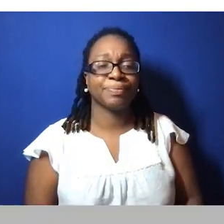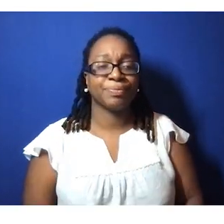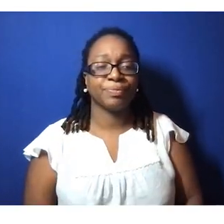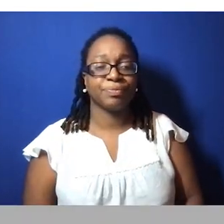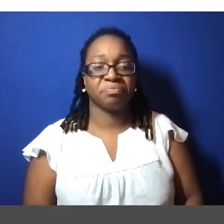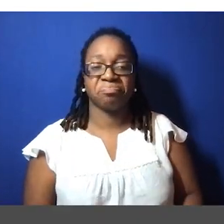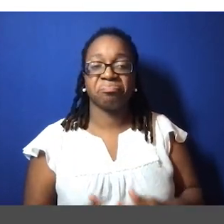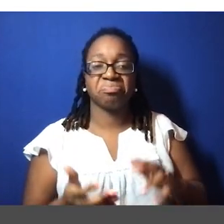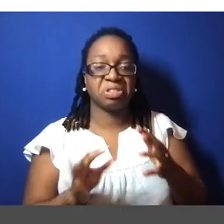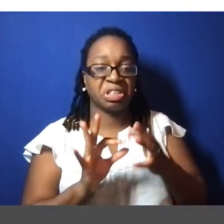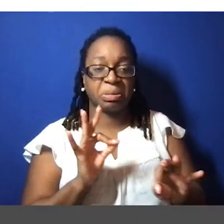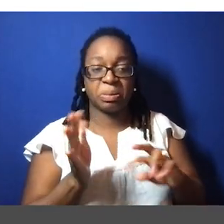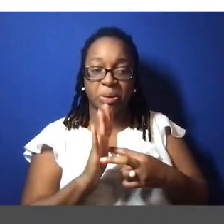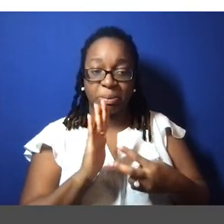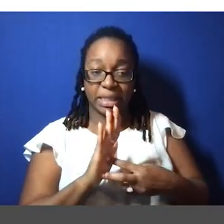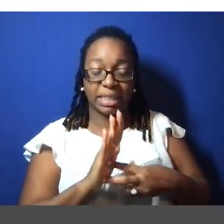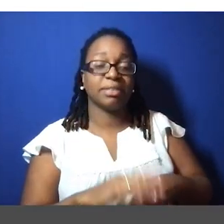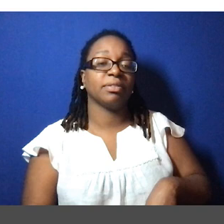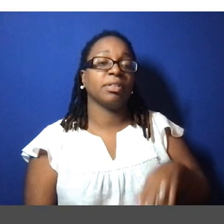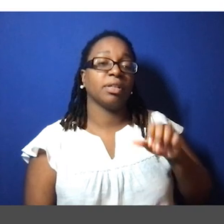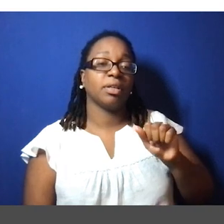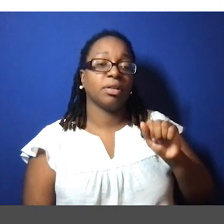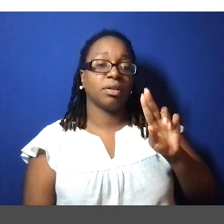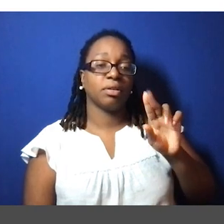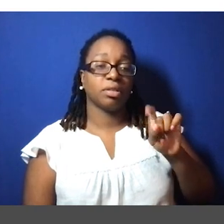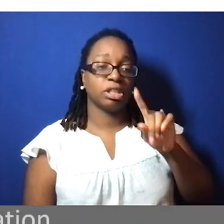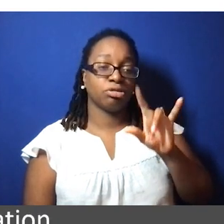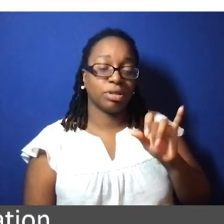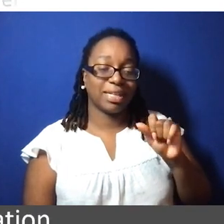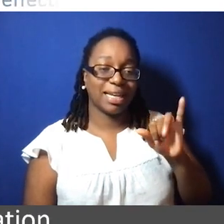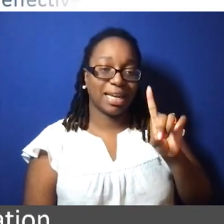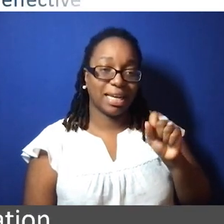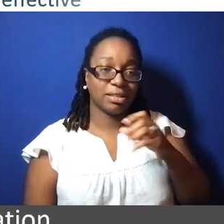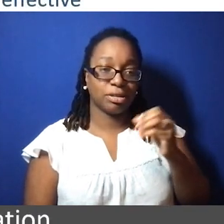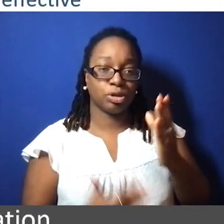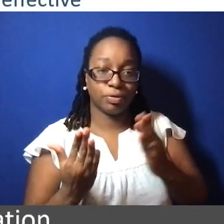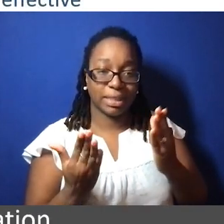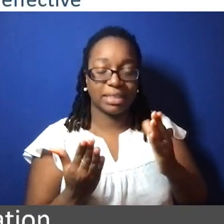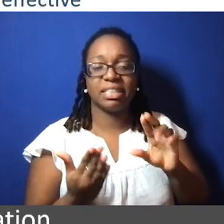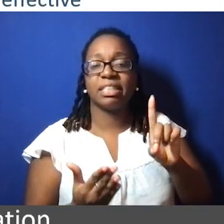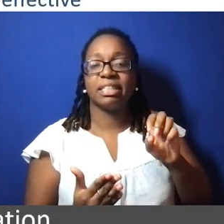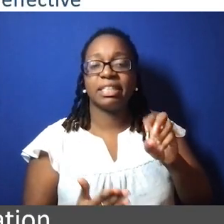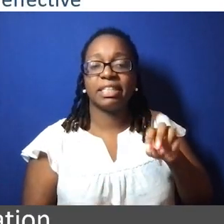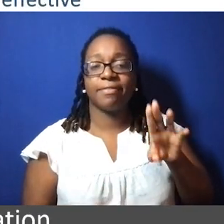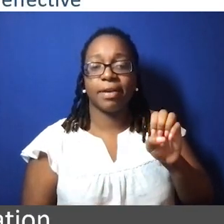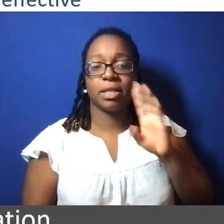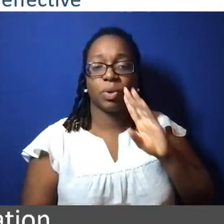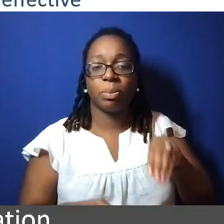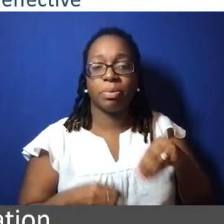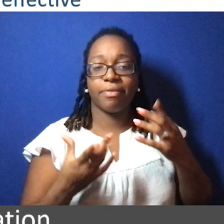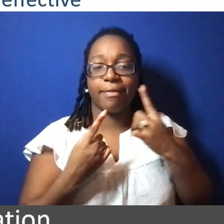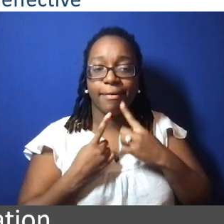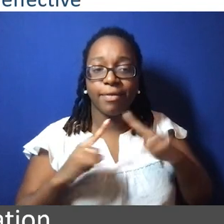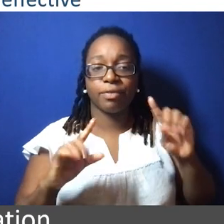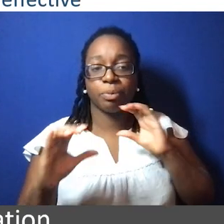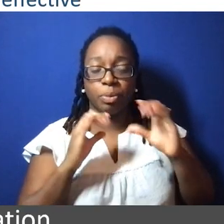services? Put simply, auxiliary aids and services are devices or services that enable